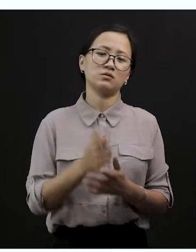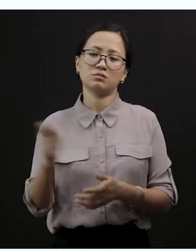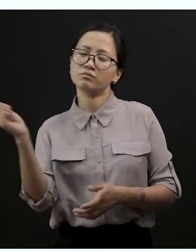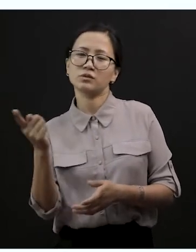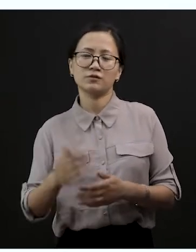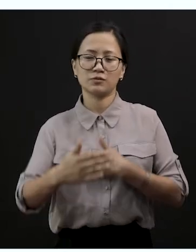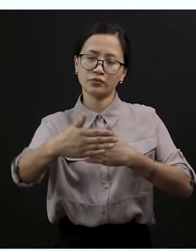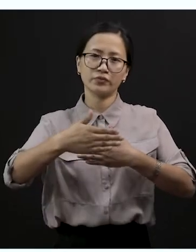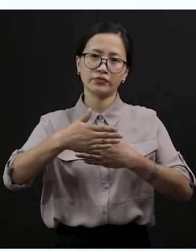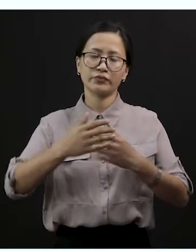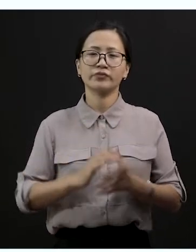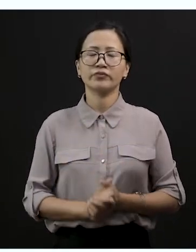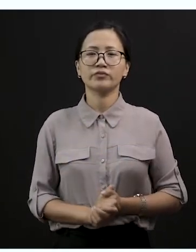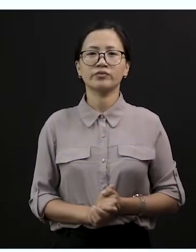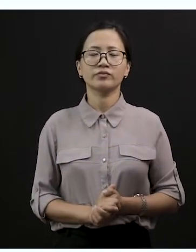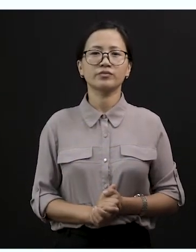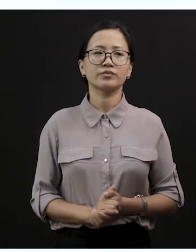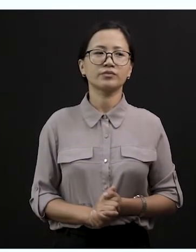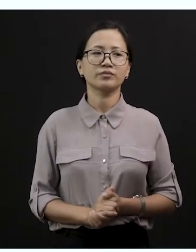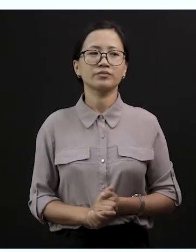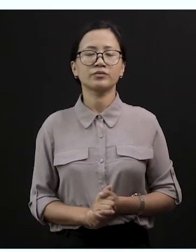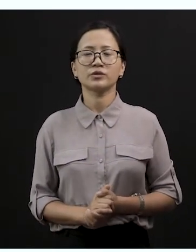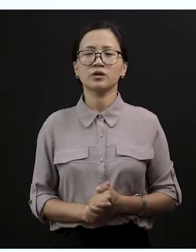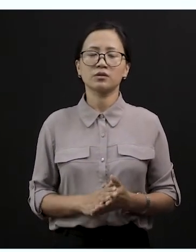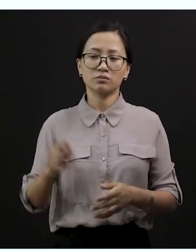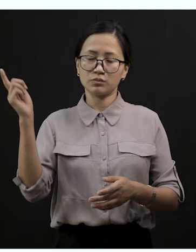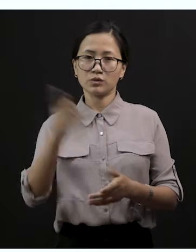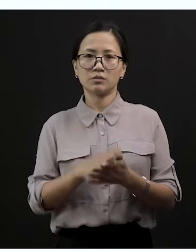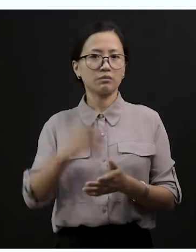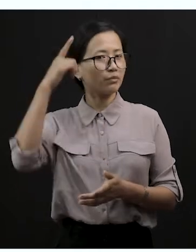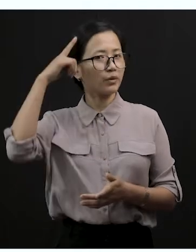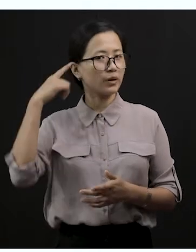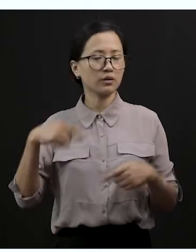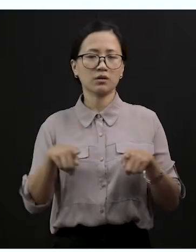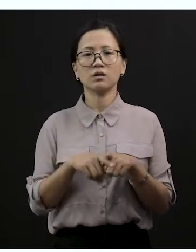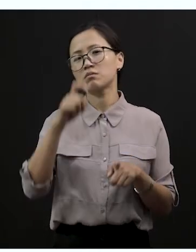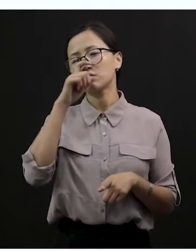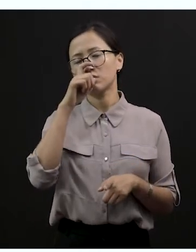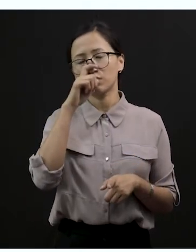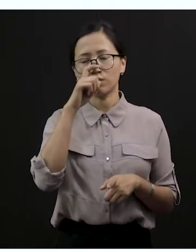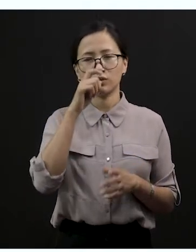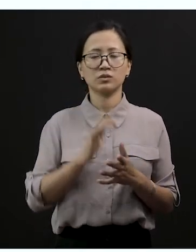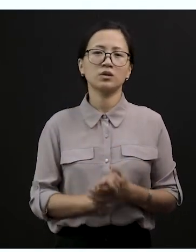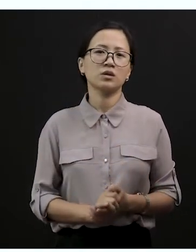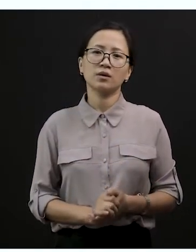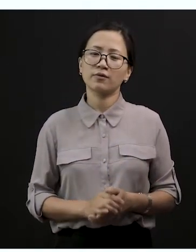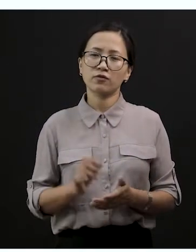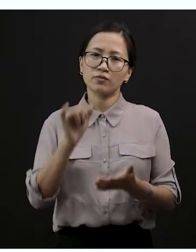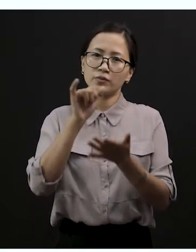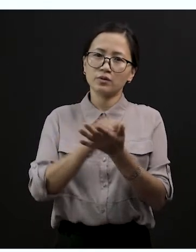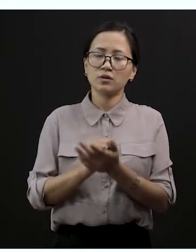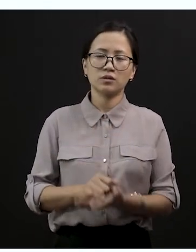neighbor. See, Lima was beaten black and blue, and he learned a very good lesson.